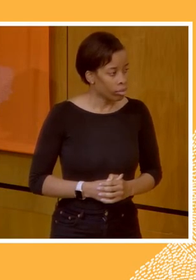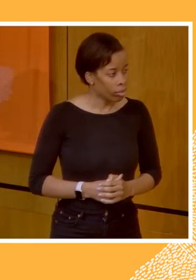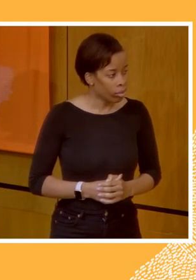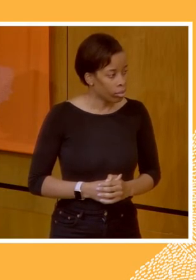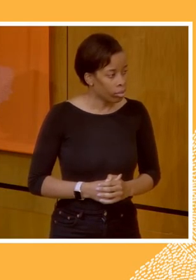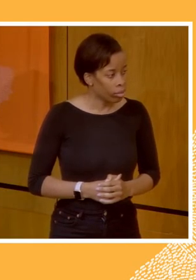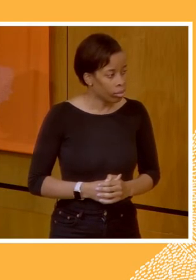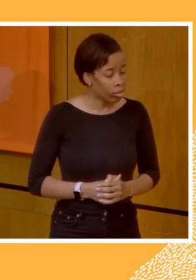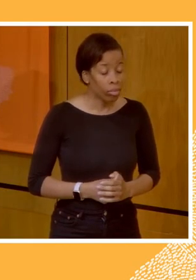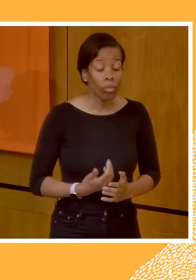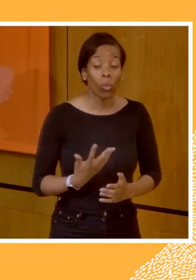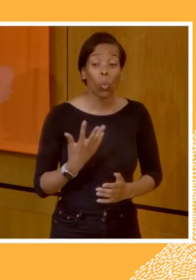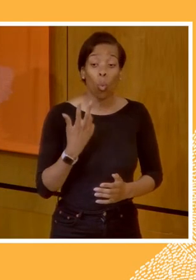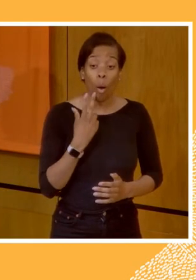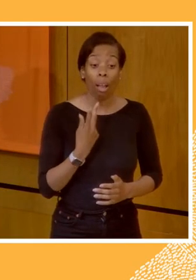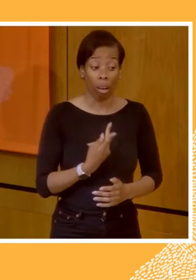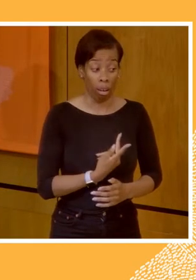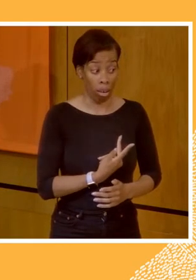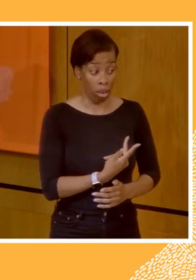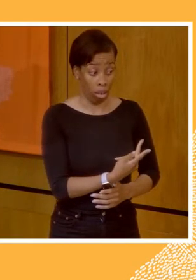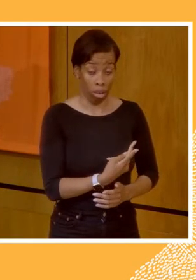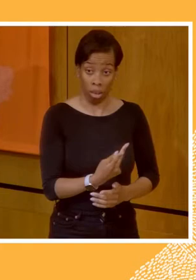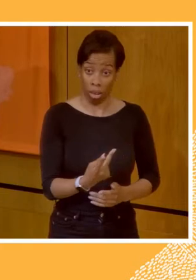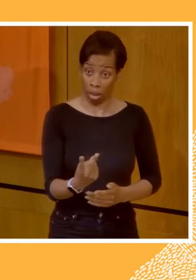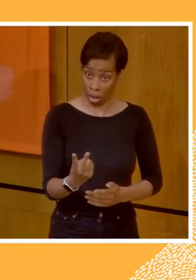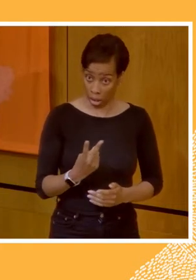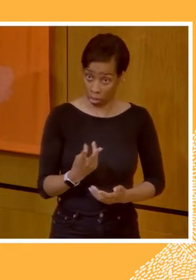was going to end,